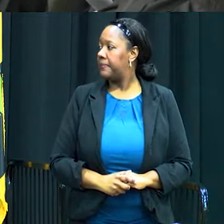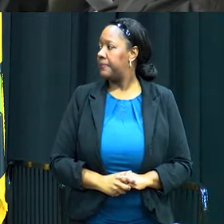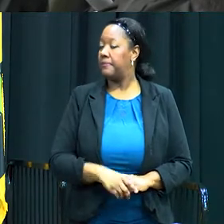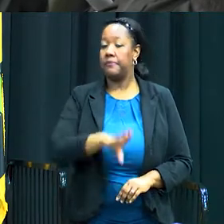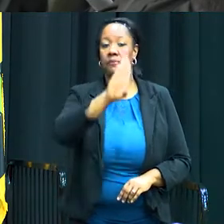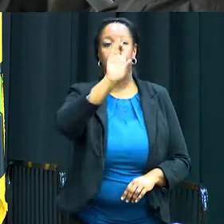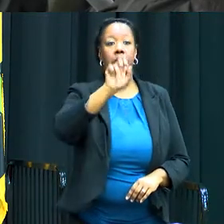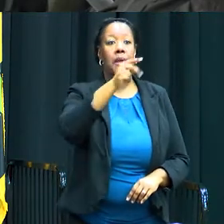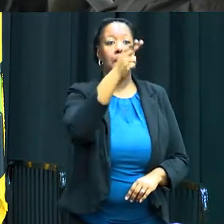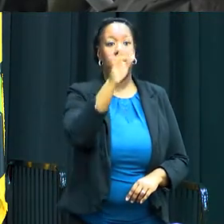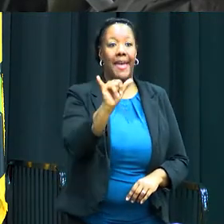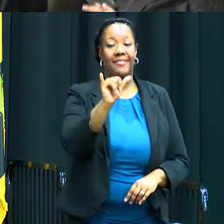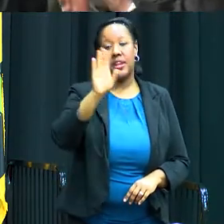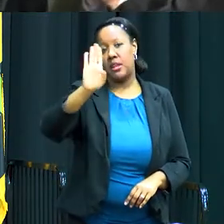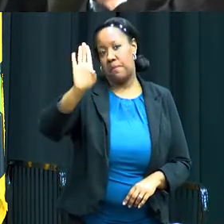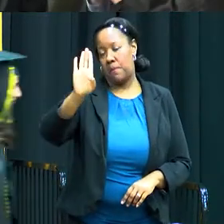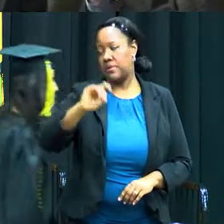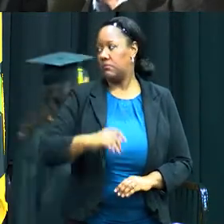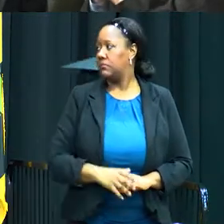Bethany Bowman.